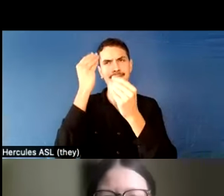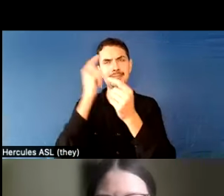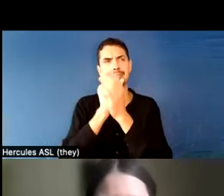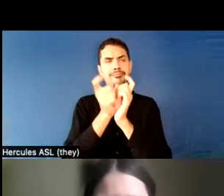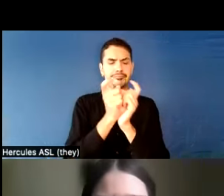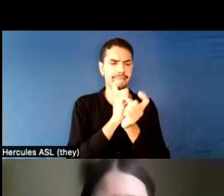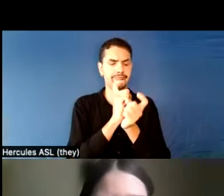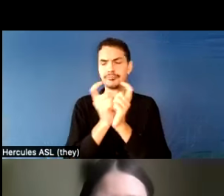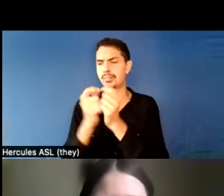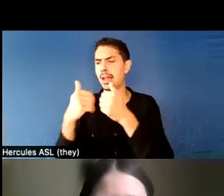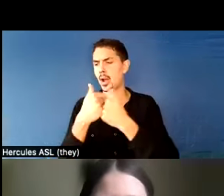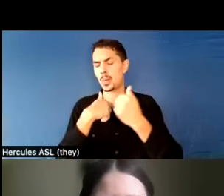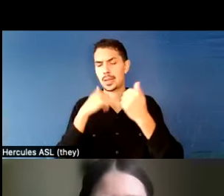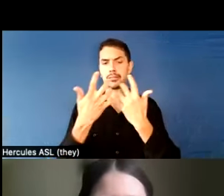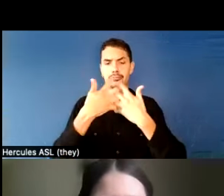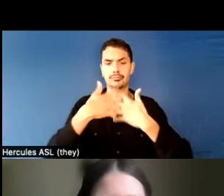work together.